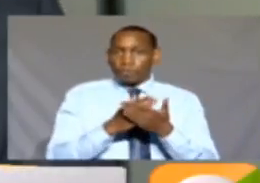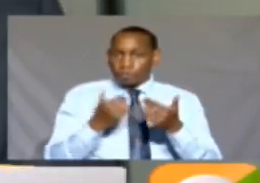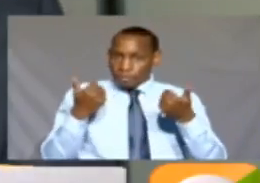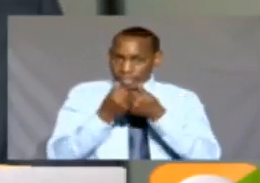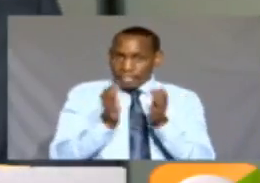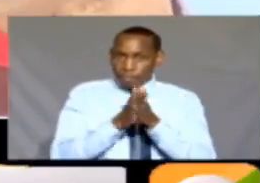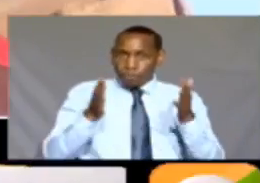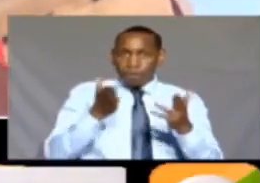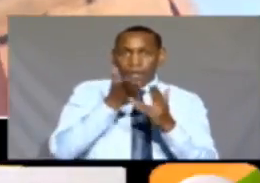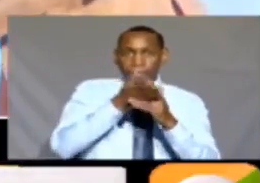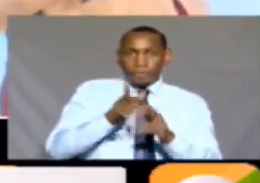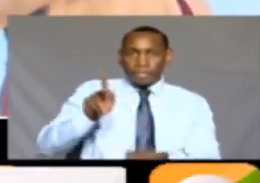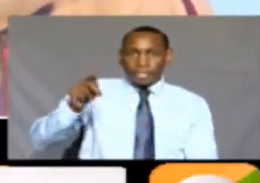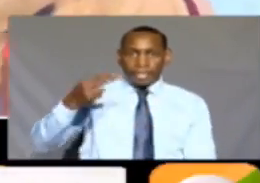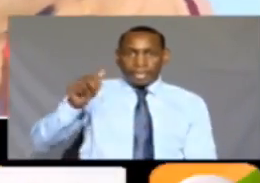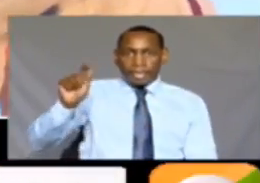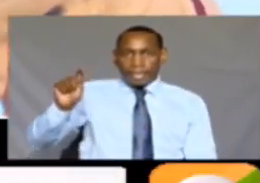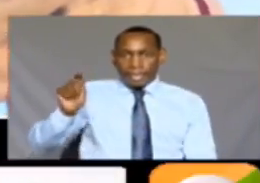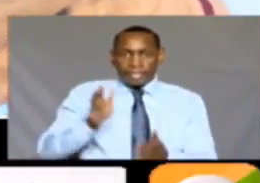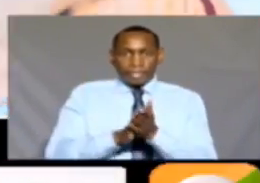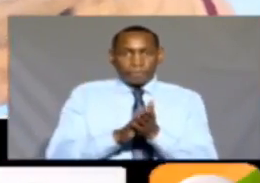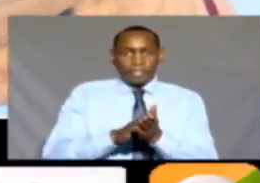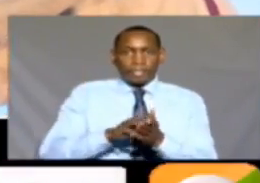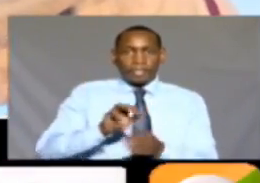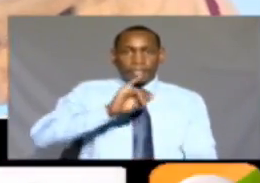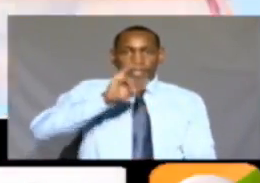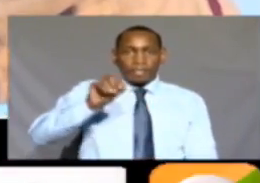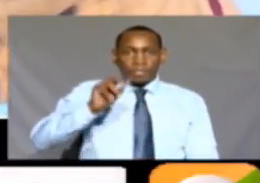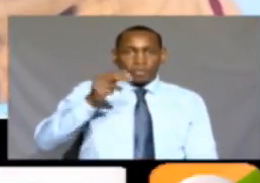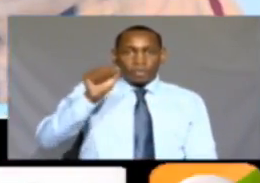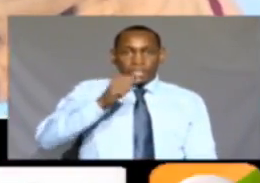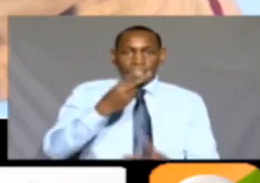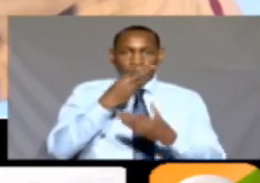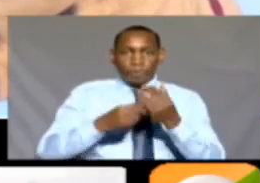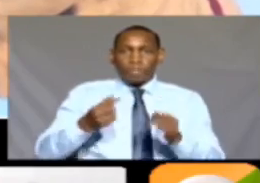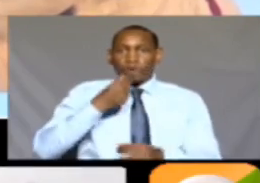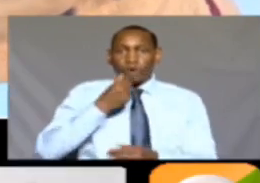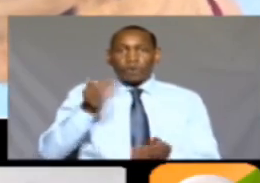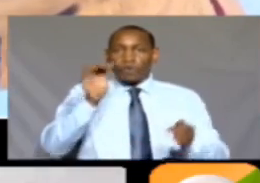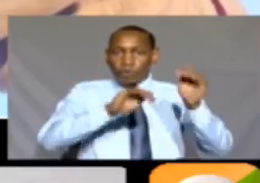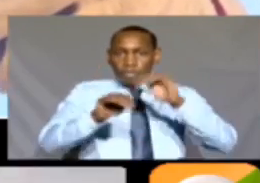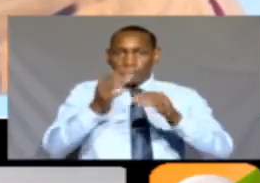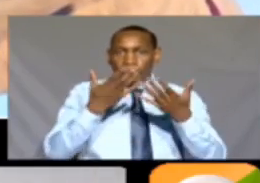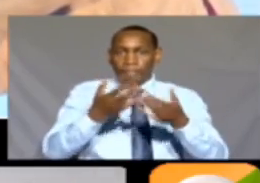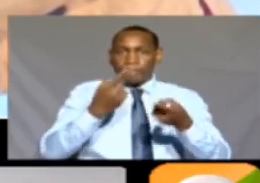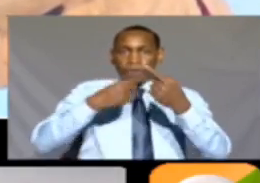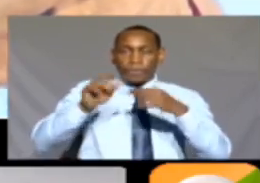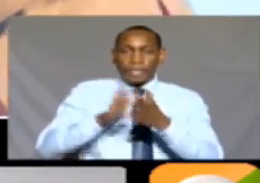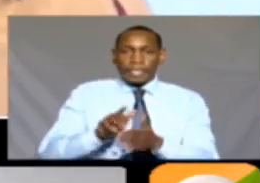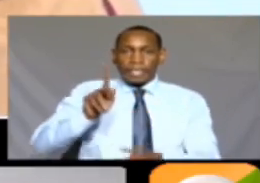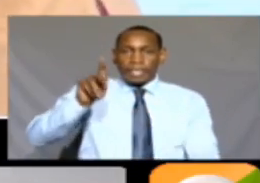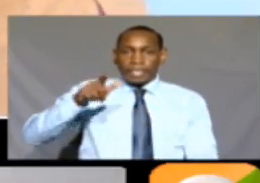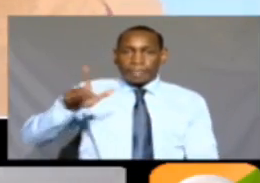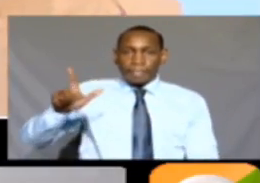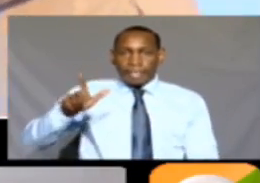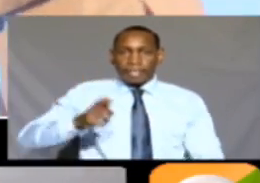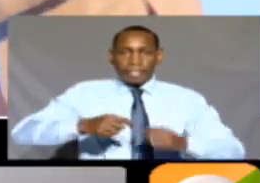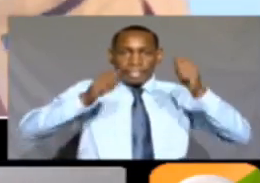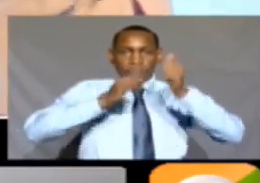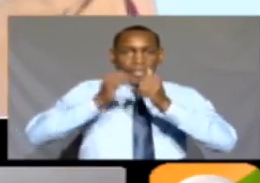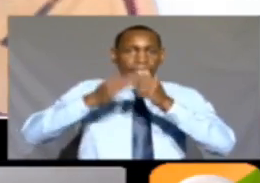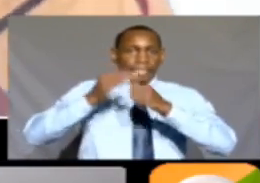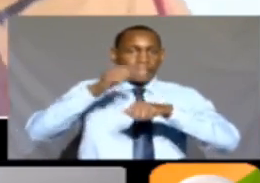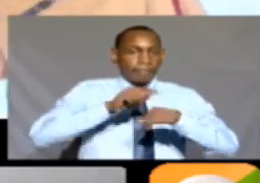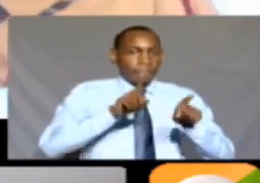between Francis Kahata and Joash Onyango, both of Gor Mahia. They contributed immensely to their club, winning the KPL title for the 18th time, as well